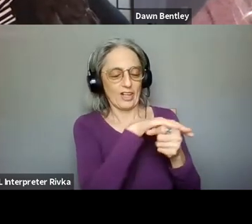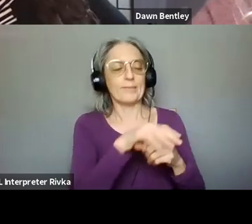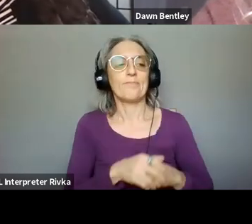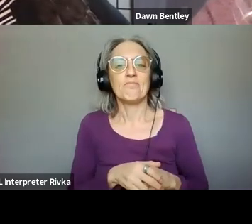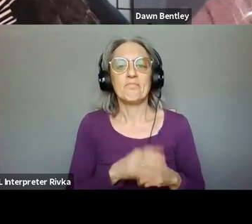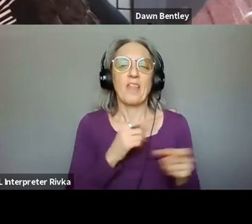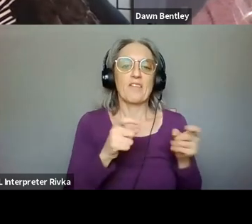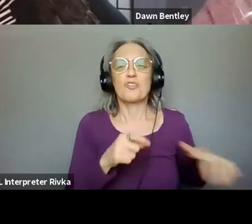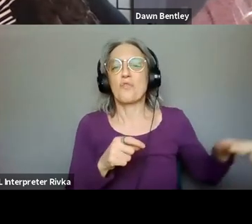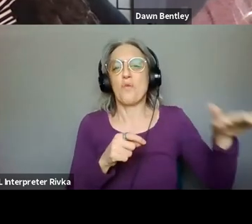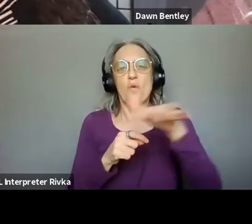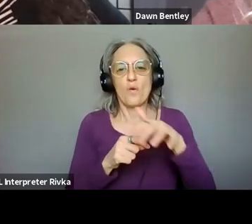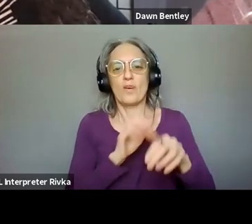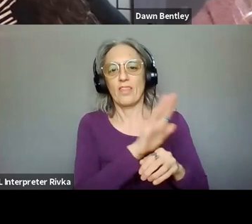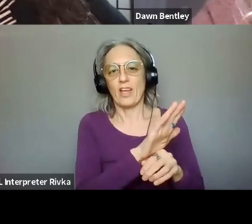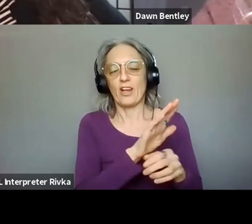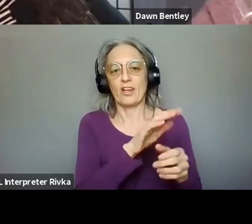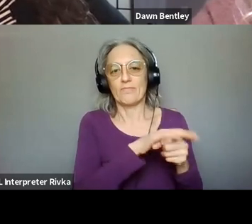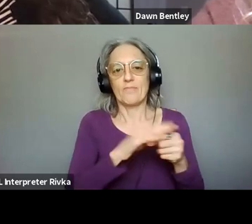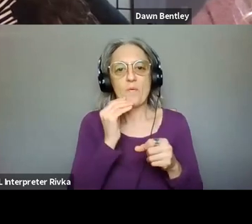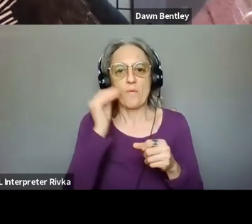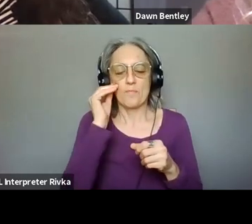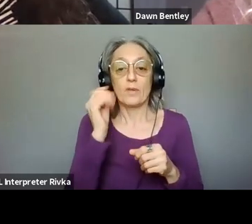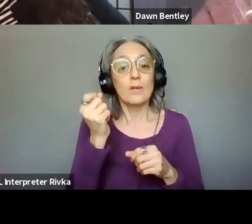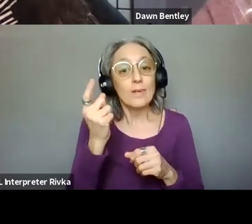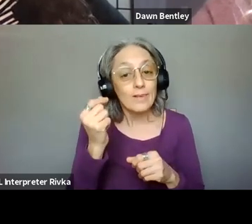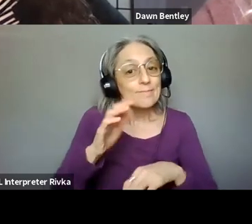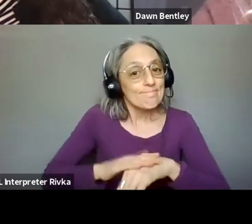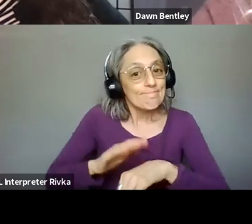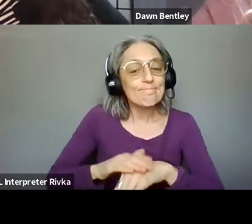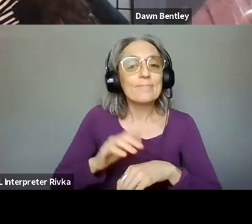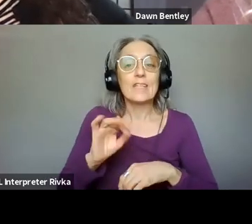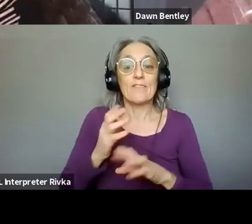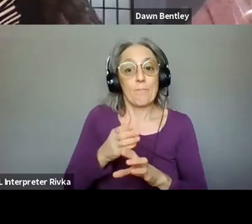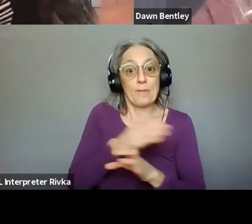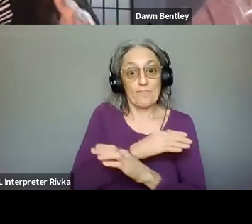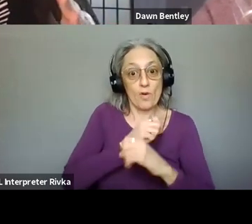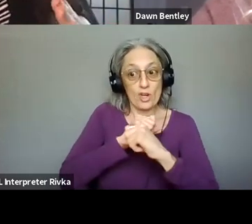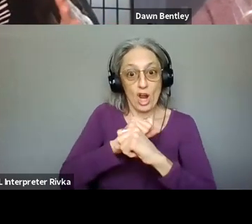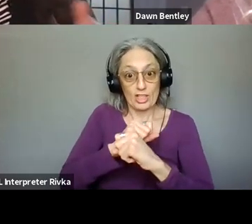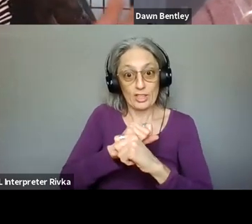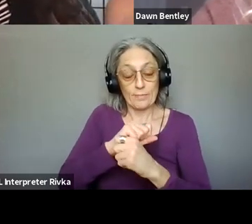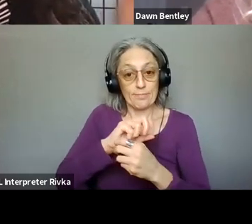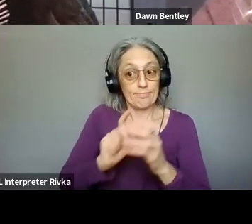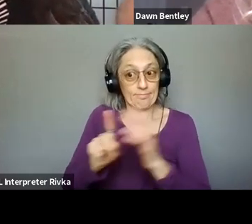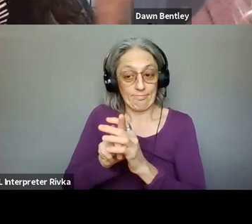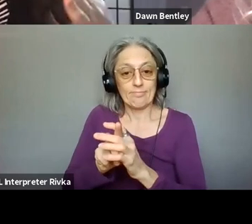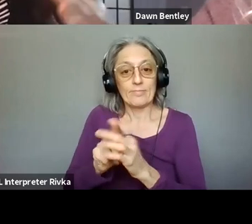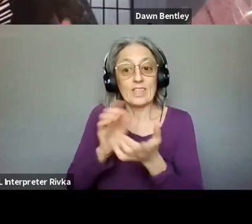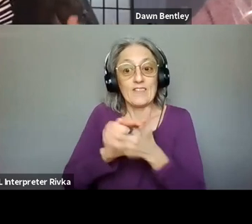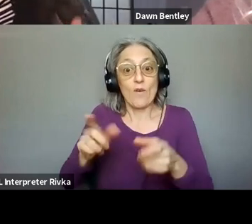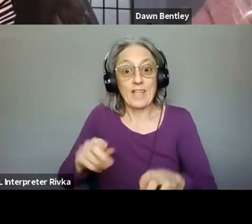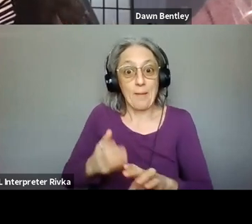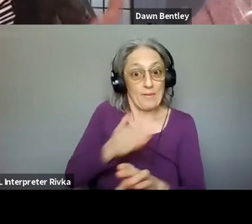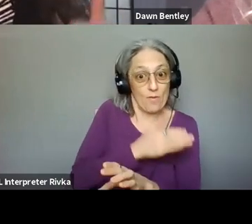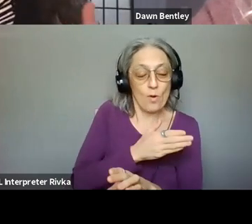And I would say be careful if there's a divorce case that preceded the guardianship as a child reaches the age of 18. If parents